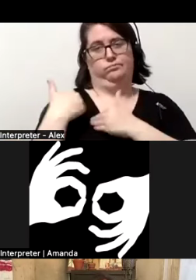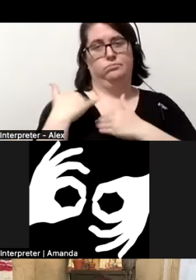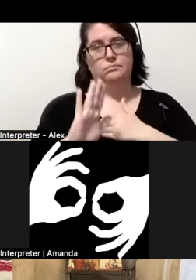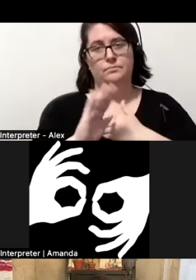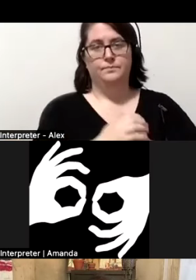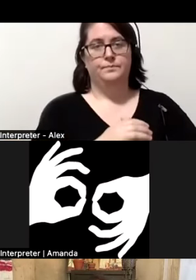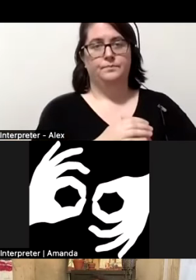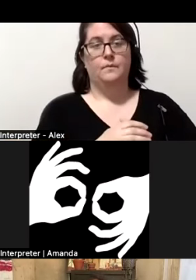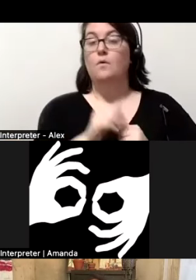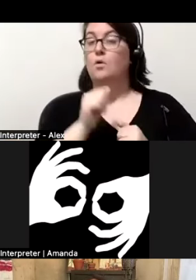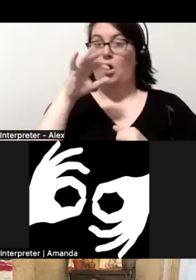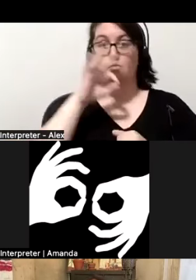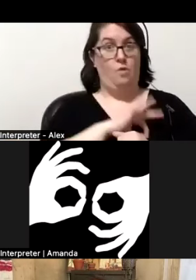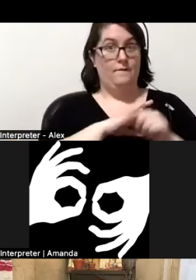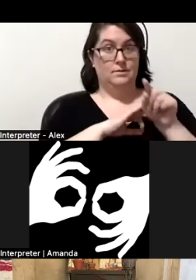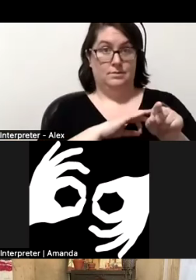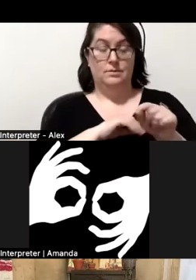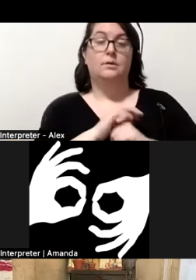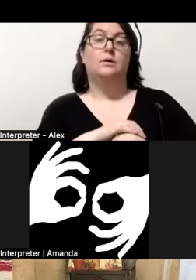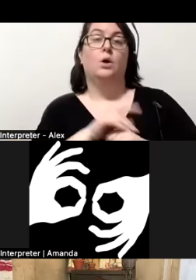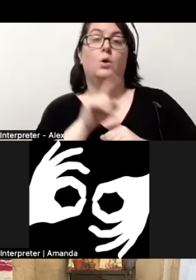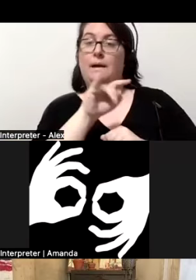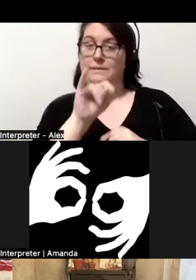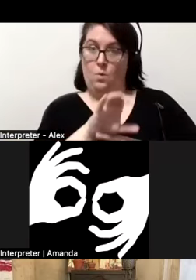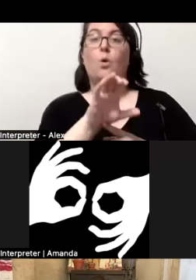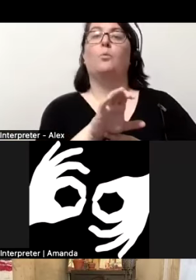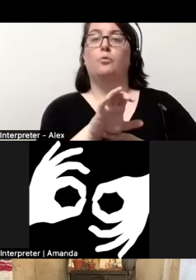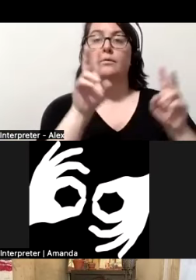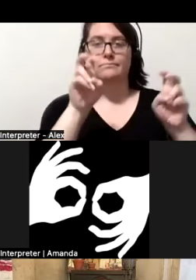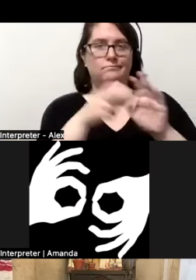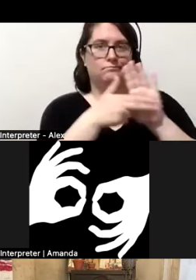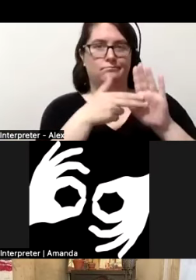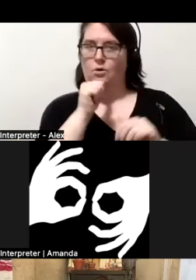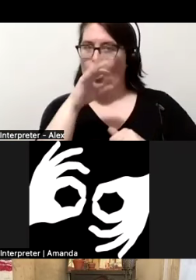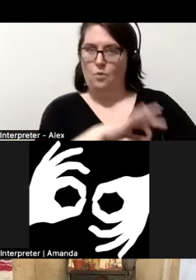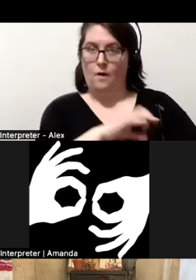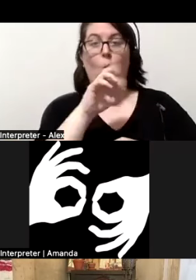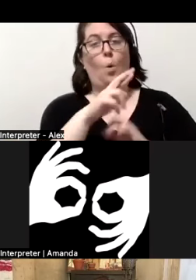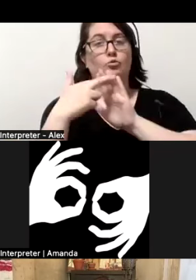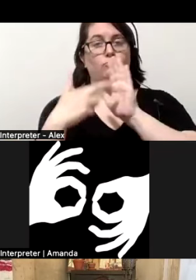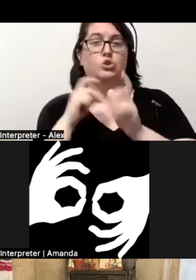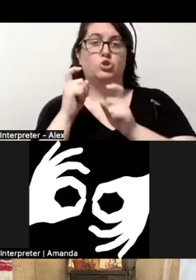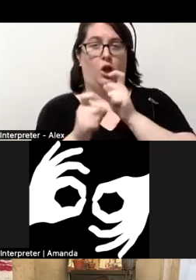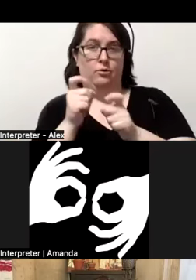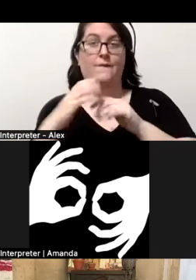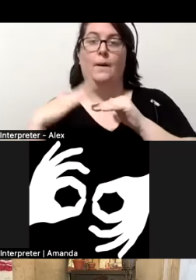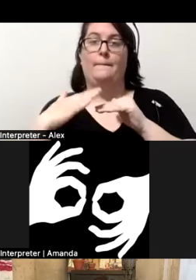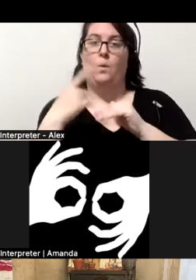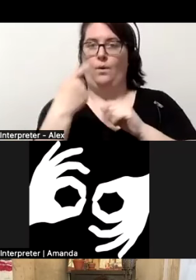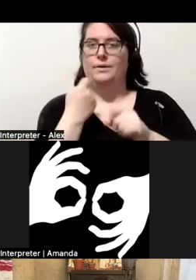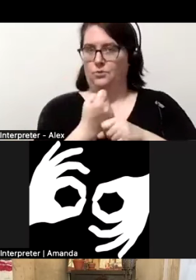For nonprofit organizations, you must be incorporated as a nonprofit organization or registered charity for a minimum of 1